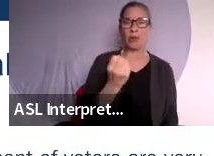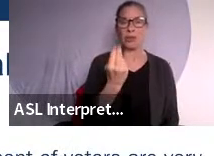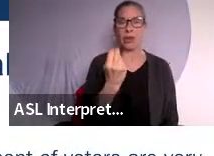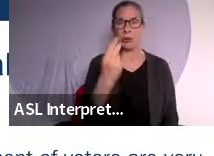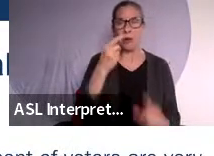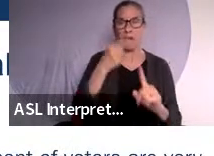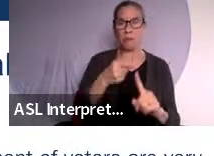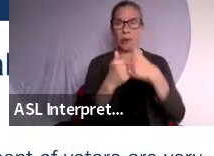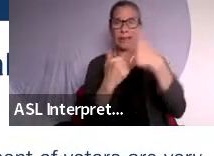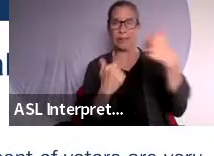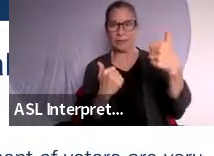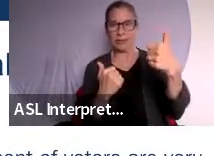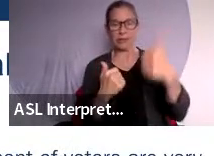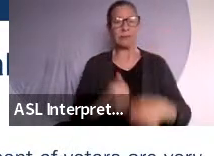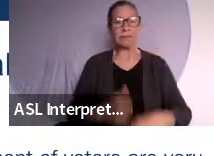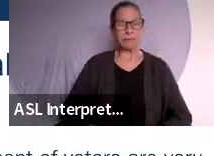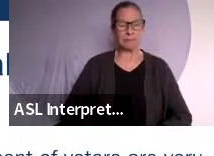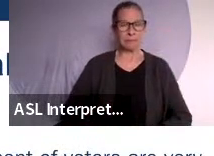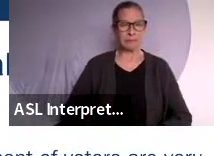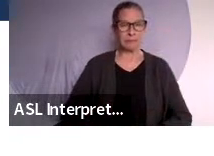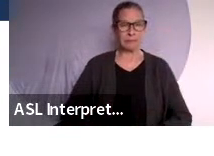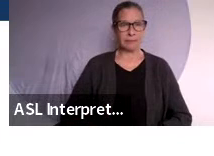difference. Next slide.